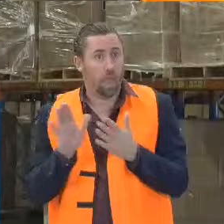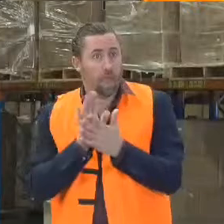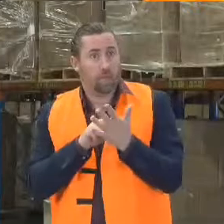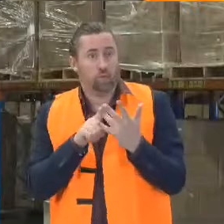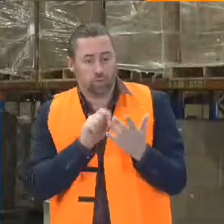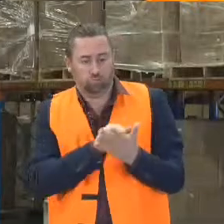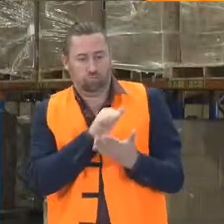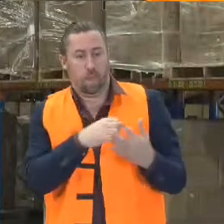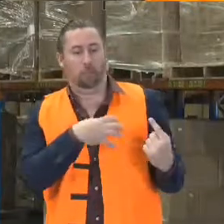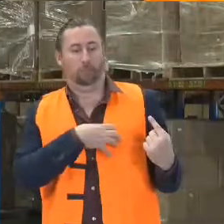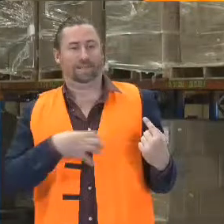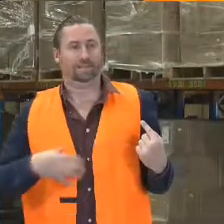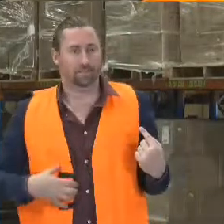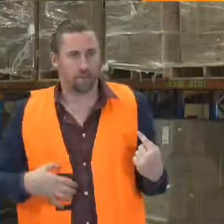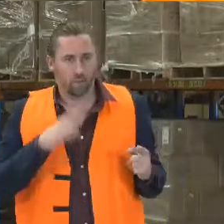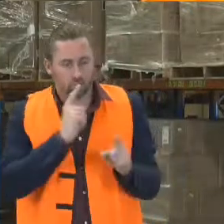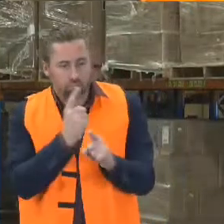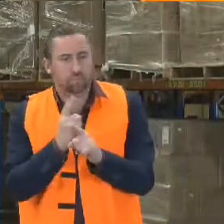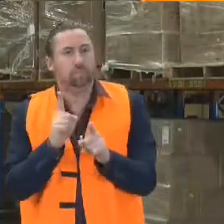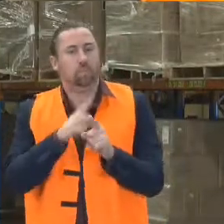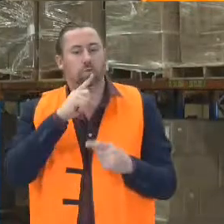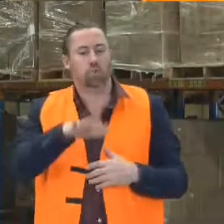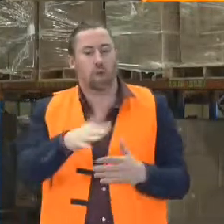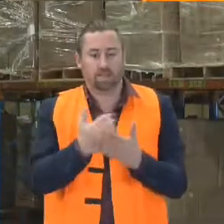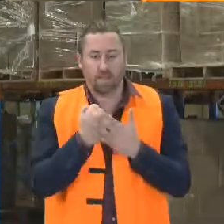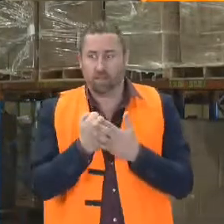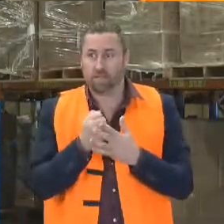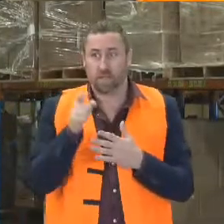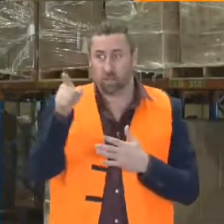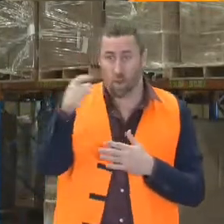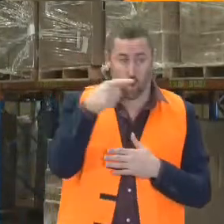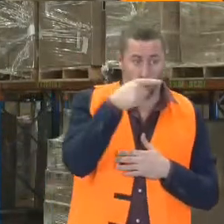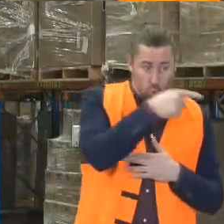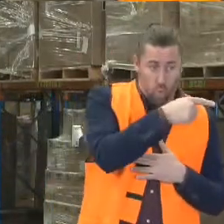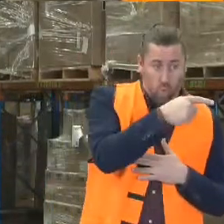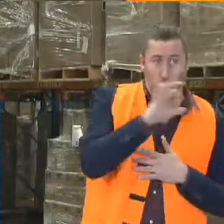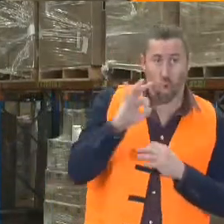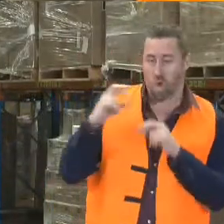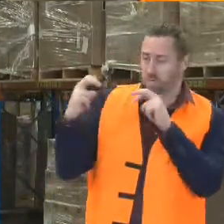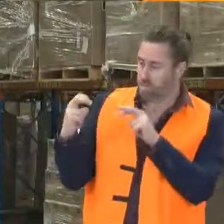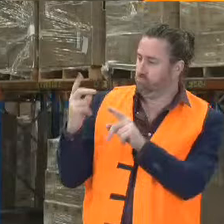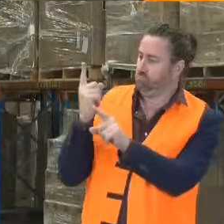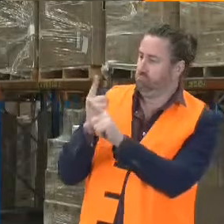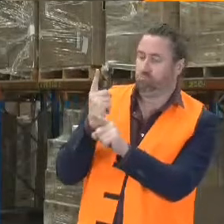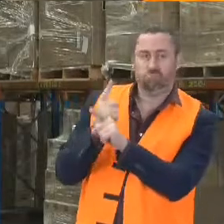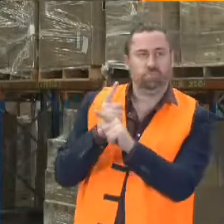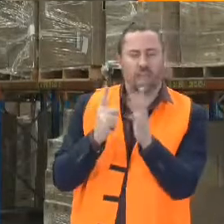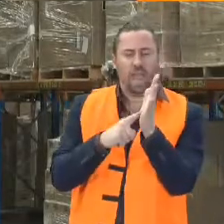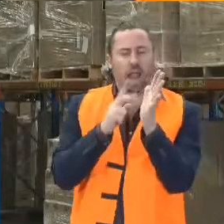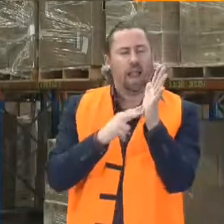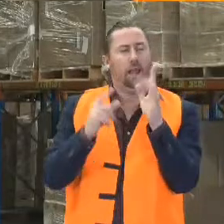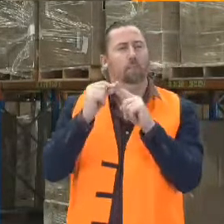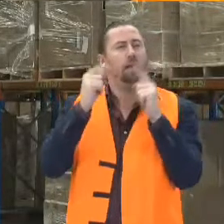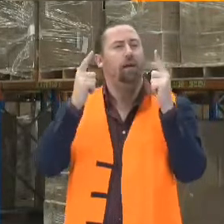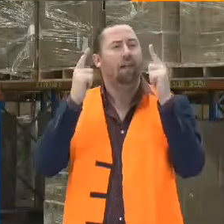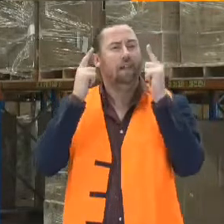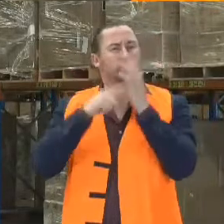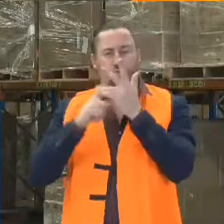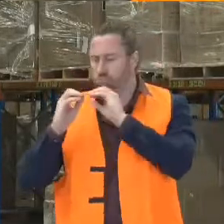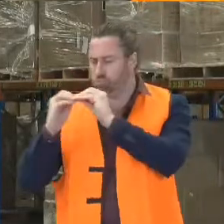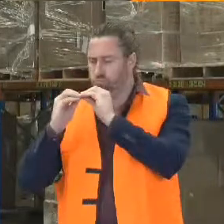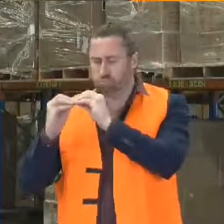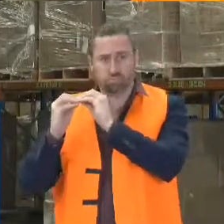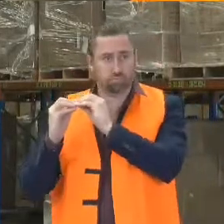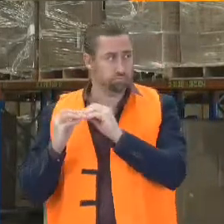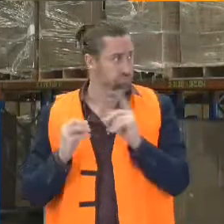relevant minister, as they are having with child safety. So Premier- you're not going to sat down and with the opposition leader to try to figure out. But there's